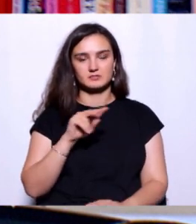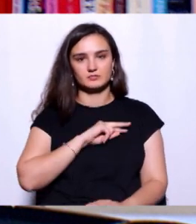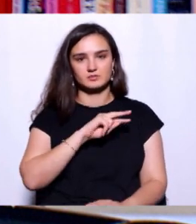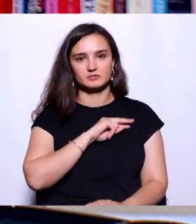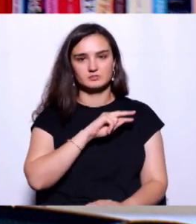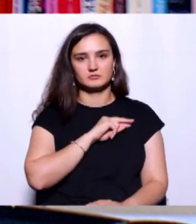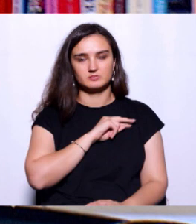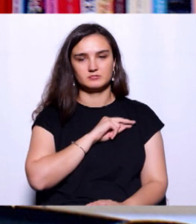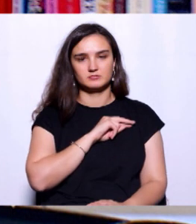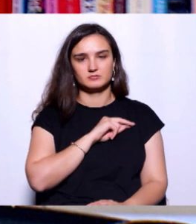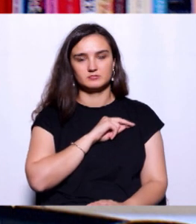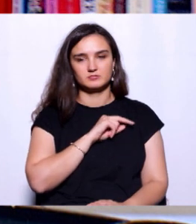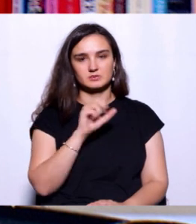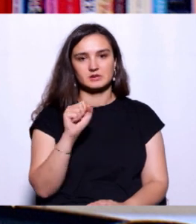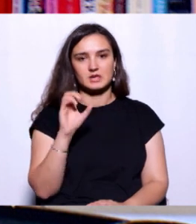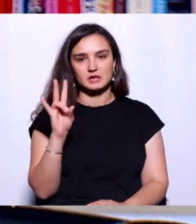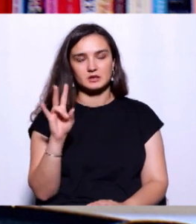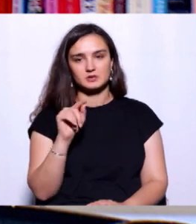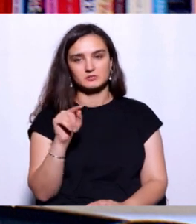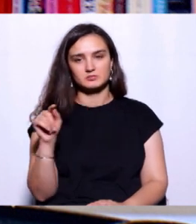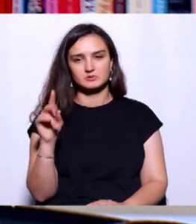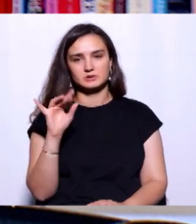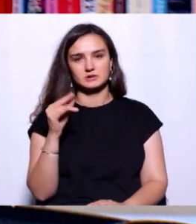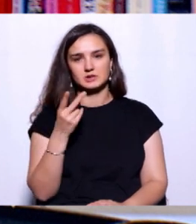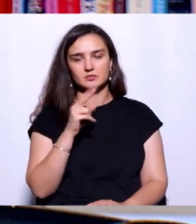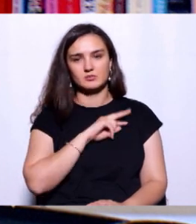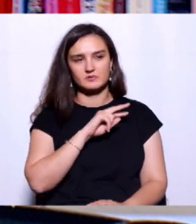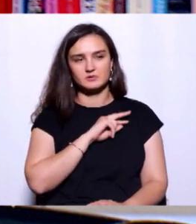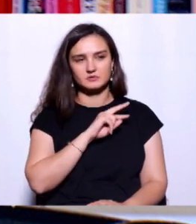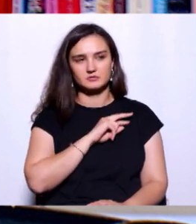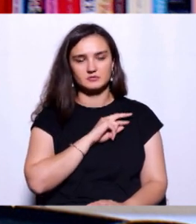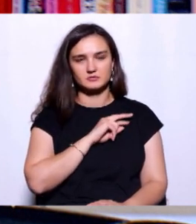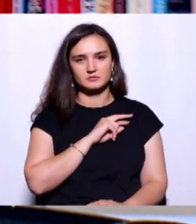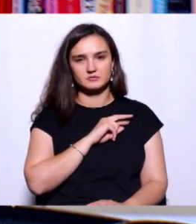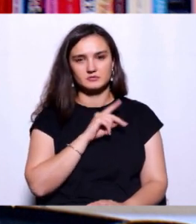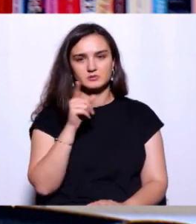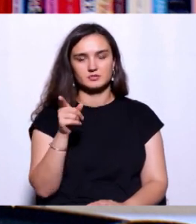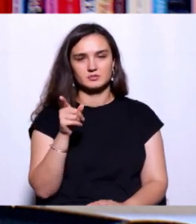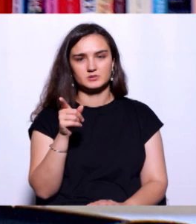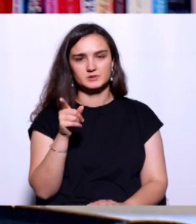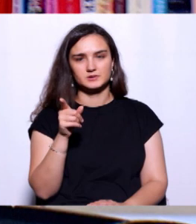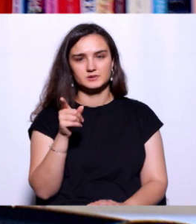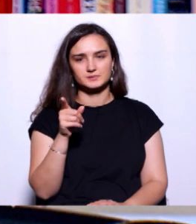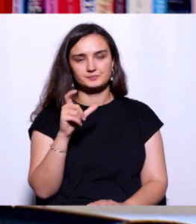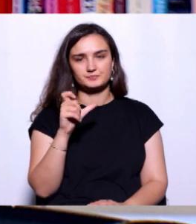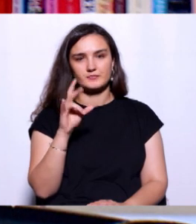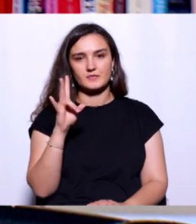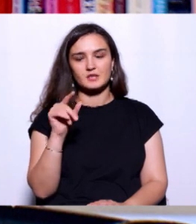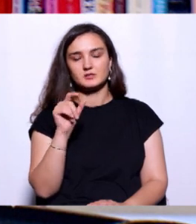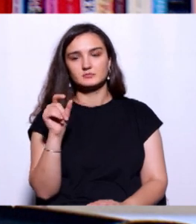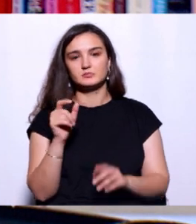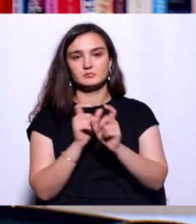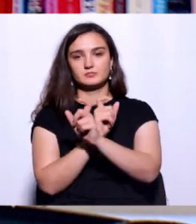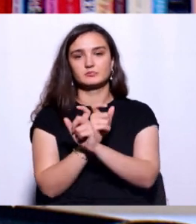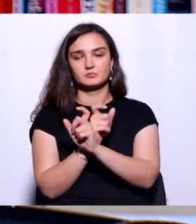love Anne. And Lisa and Nick love her. So, Anne is the